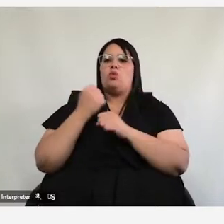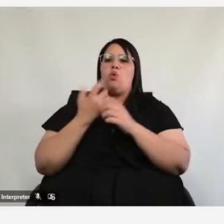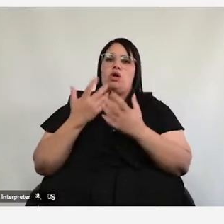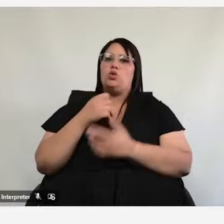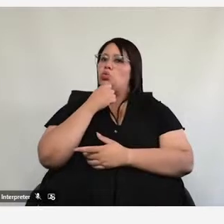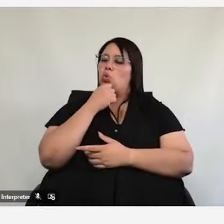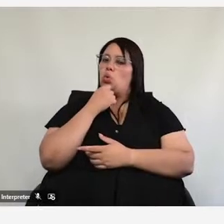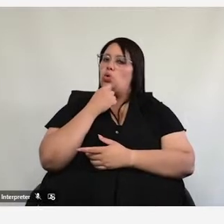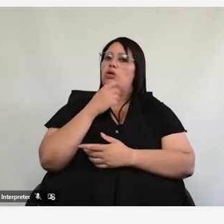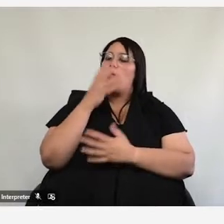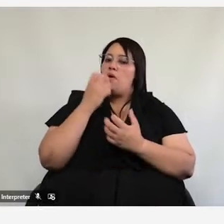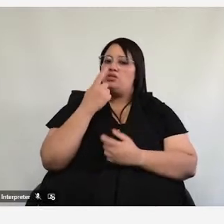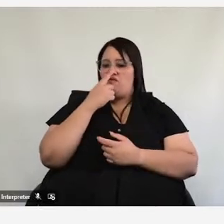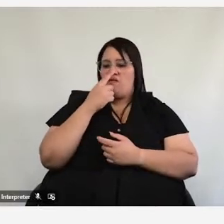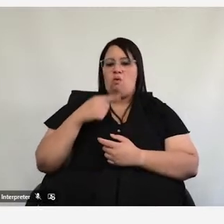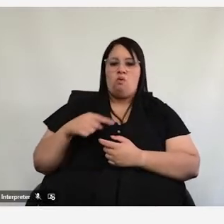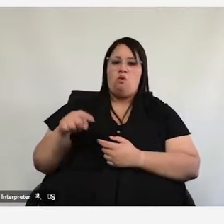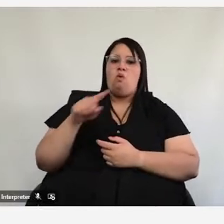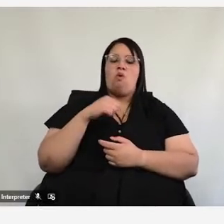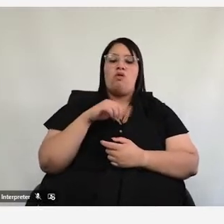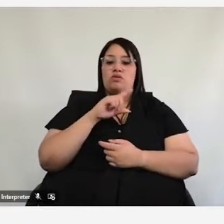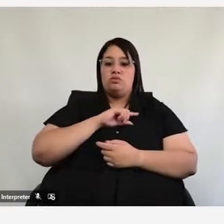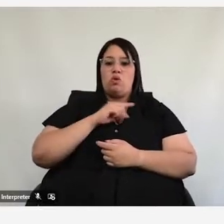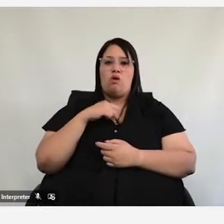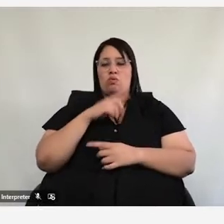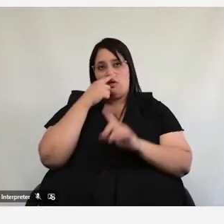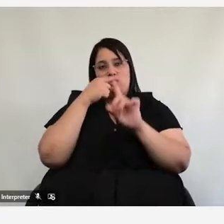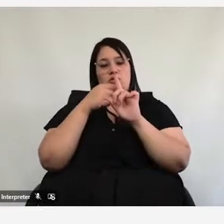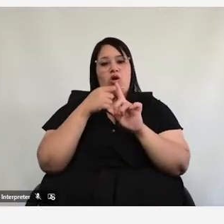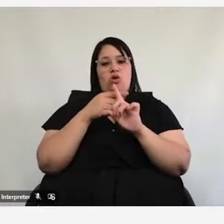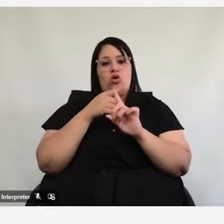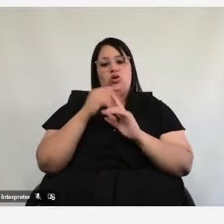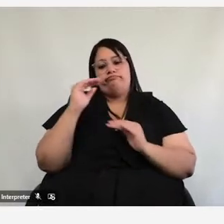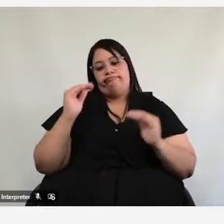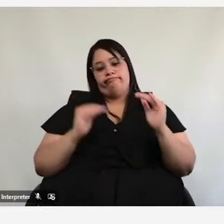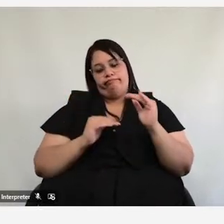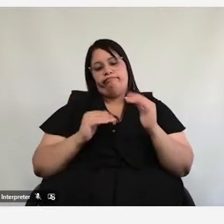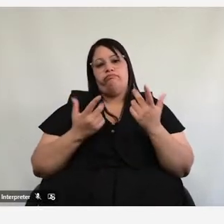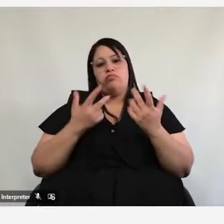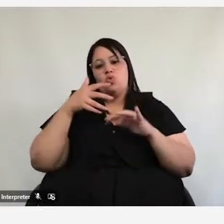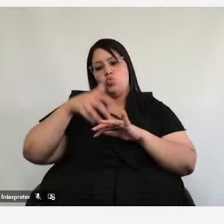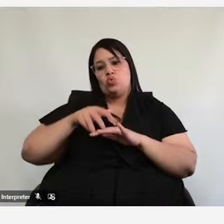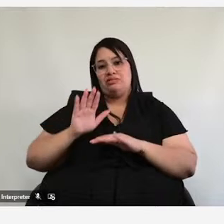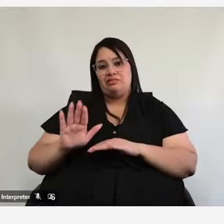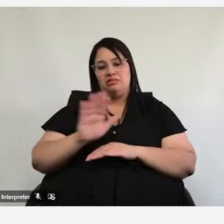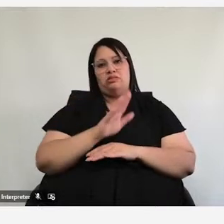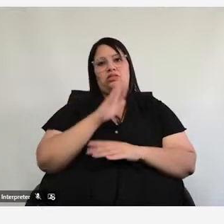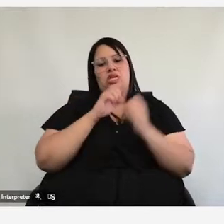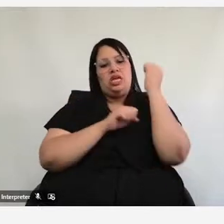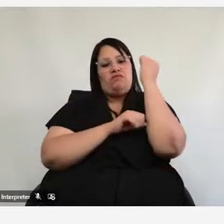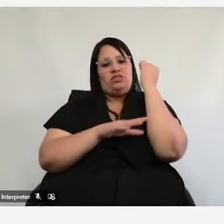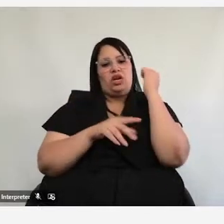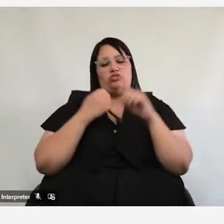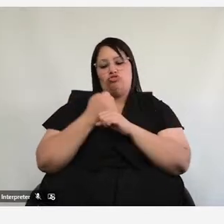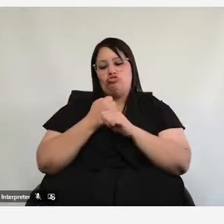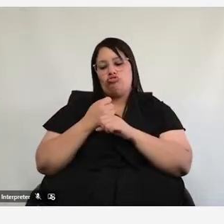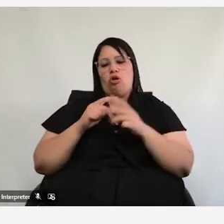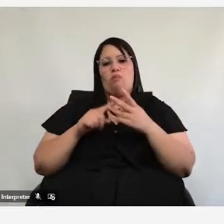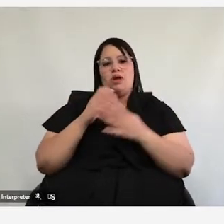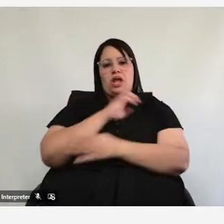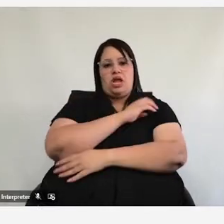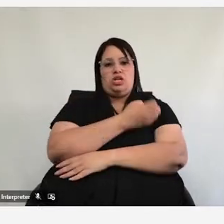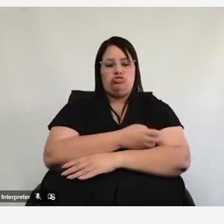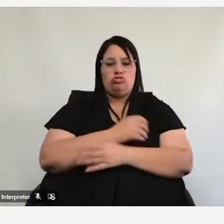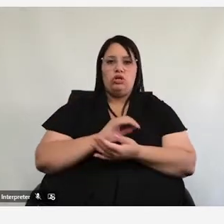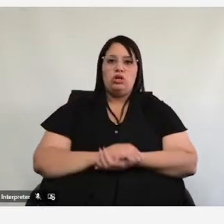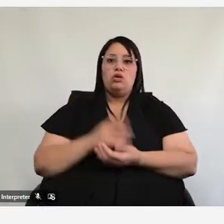It's a budget for all, which is why we are targeting inequality at its roots: infrastructure, jobs, and energy.